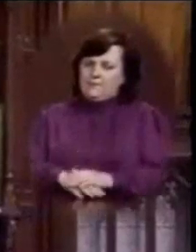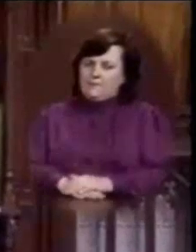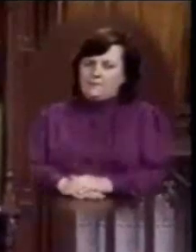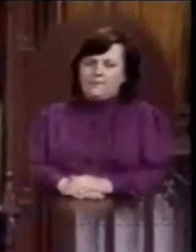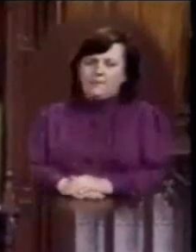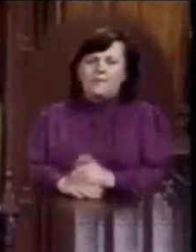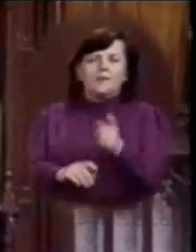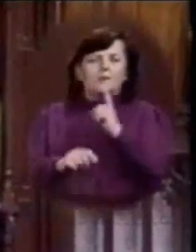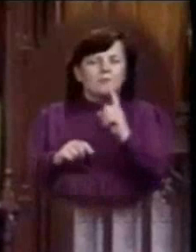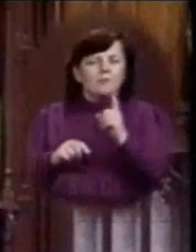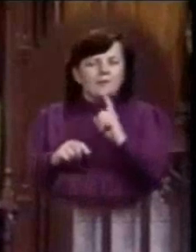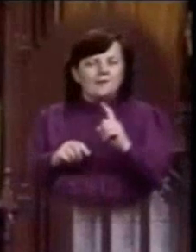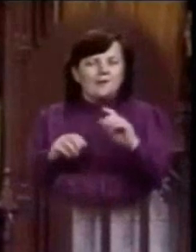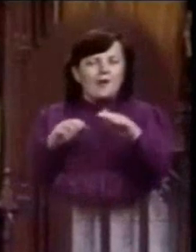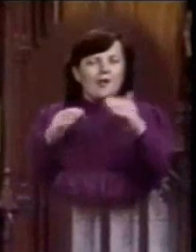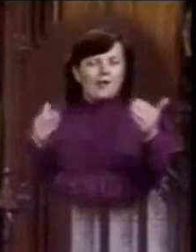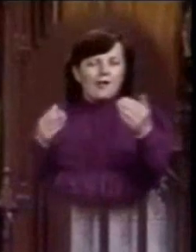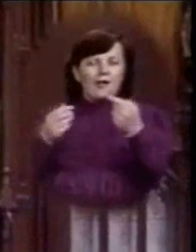There's a lot to be said for longevity.